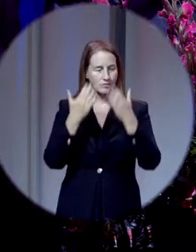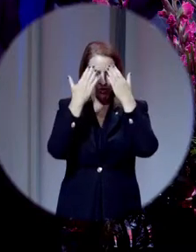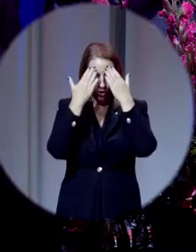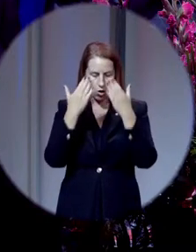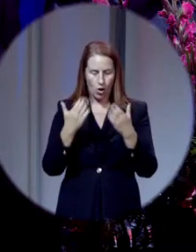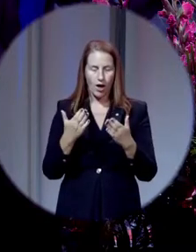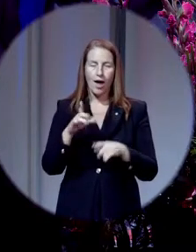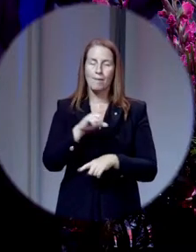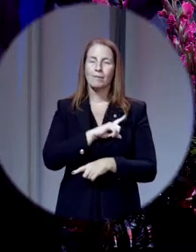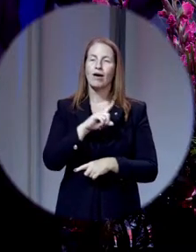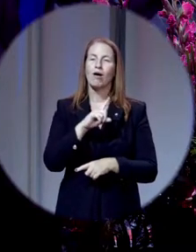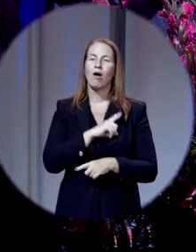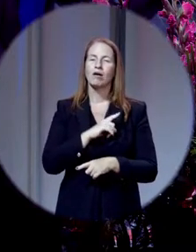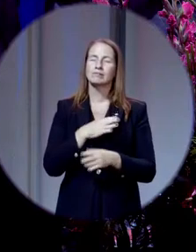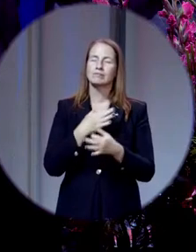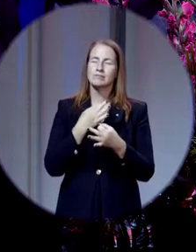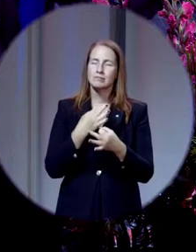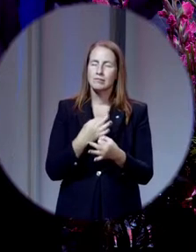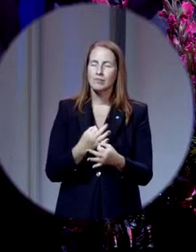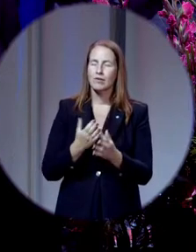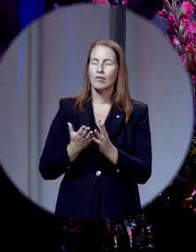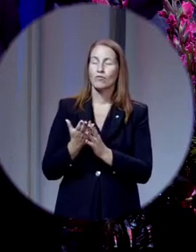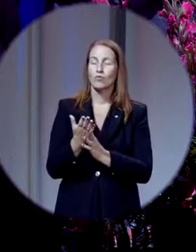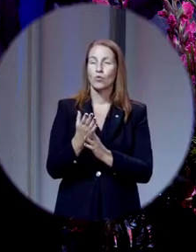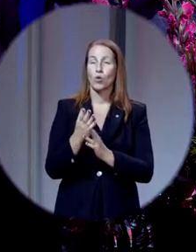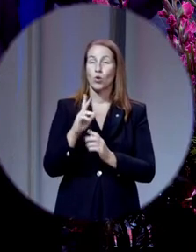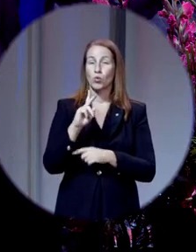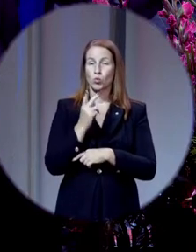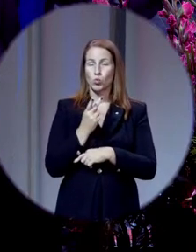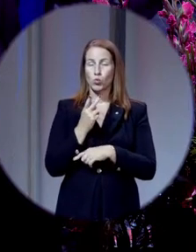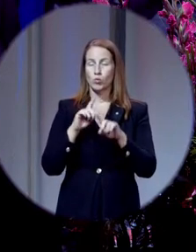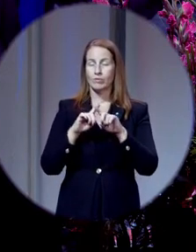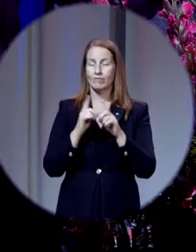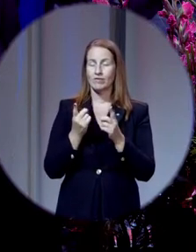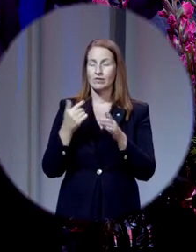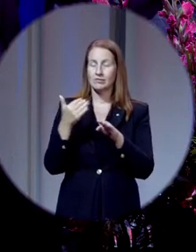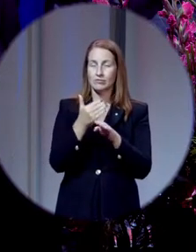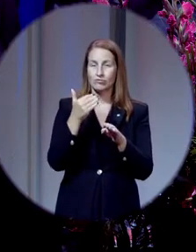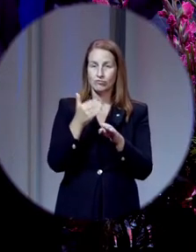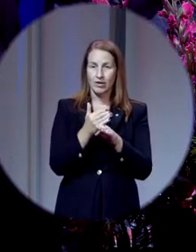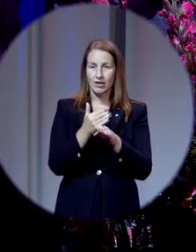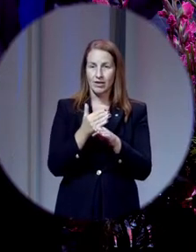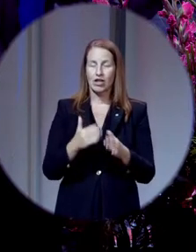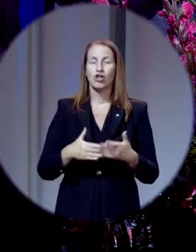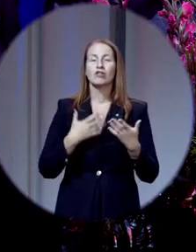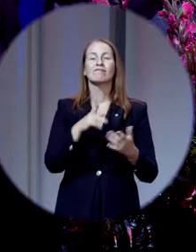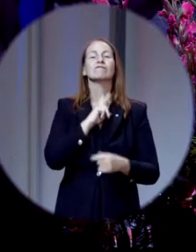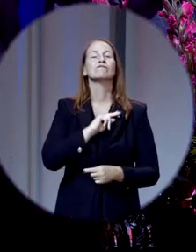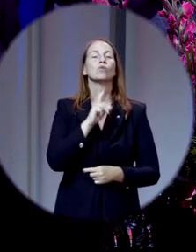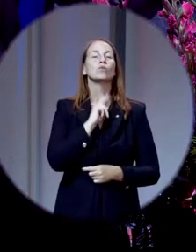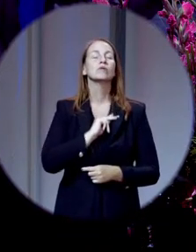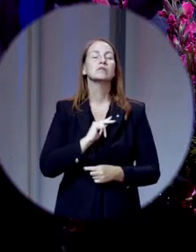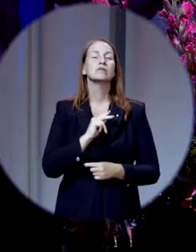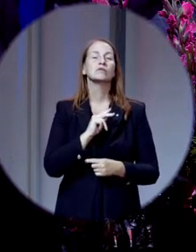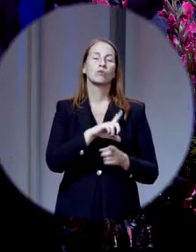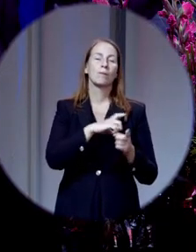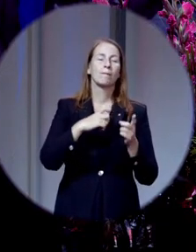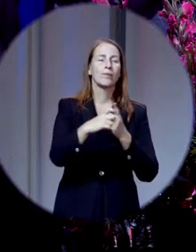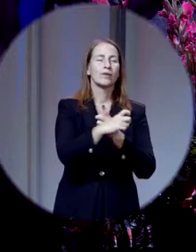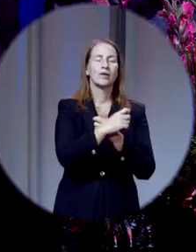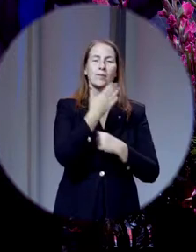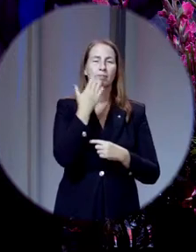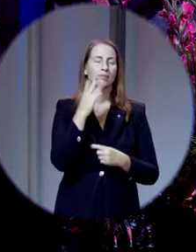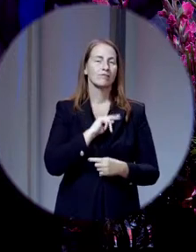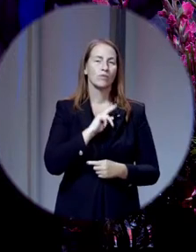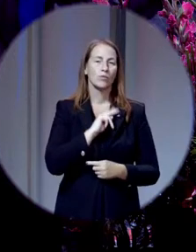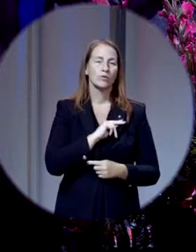tireless commitment over two challenging careers, the ways she has given voices to unheard communities,